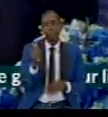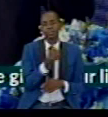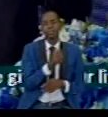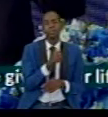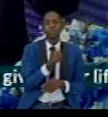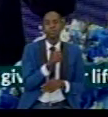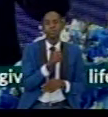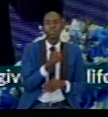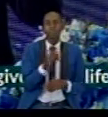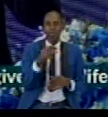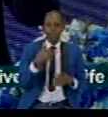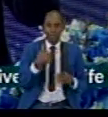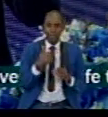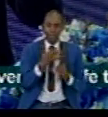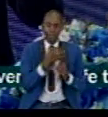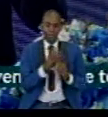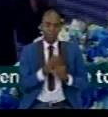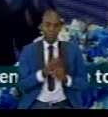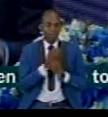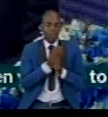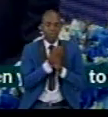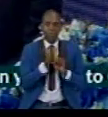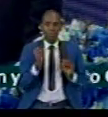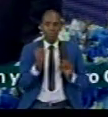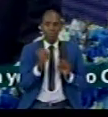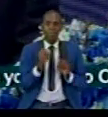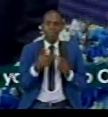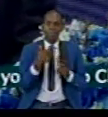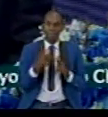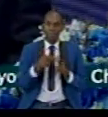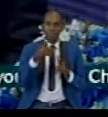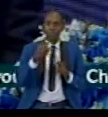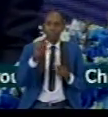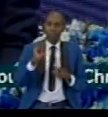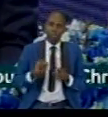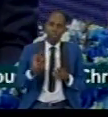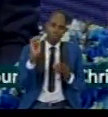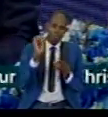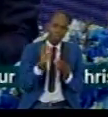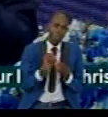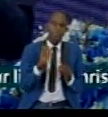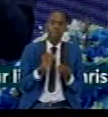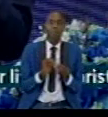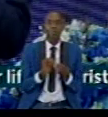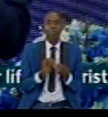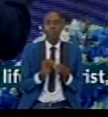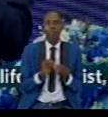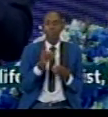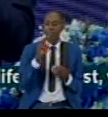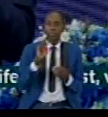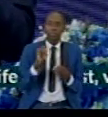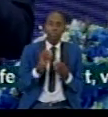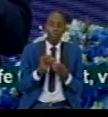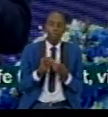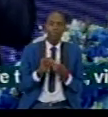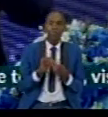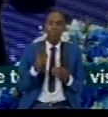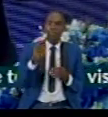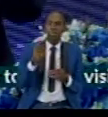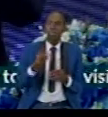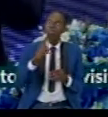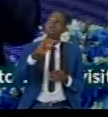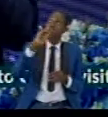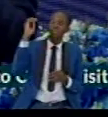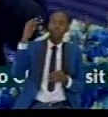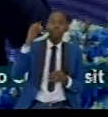F stream left extreme left please let's be smart about it look